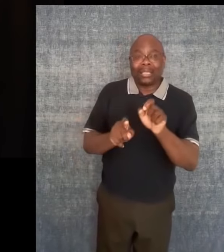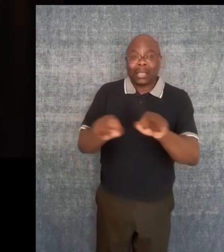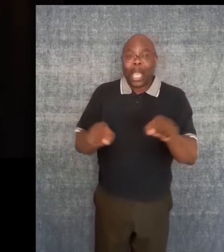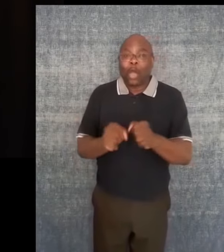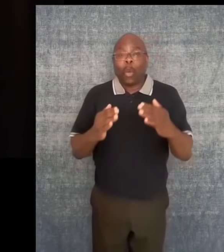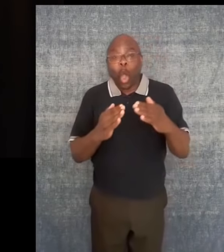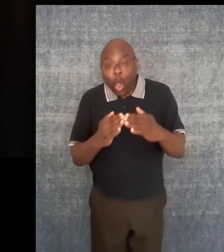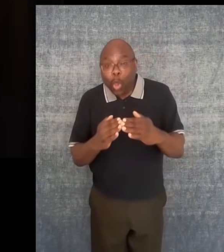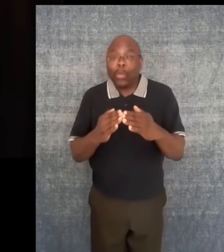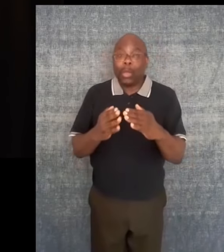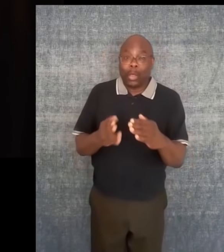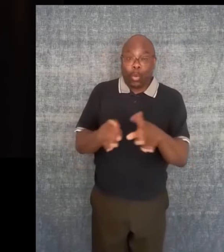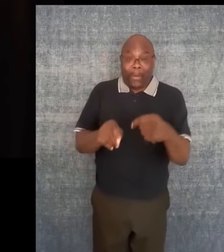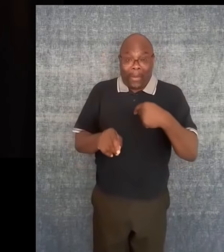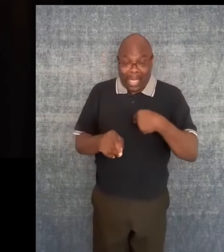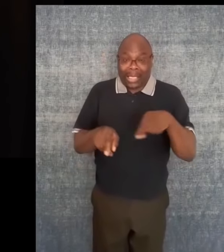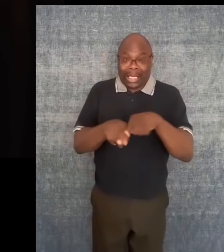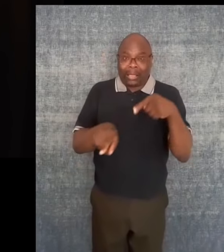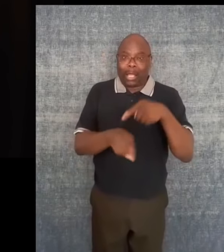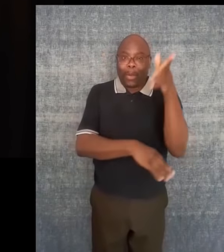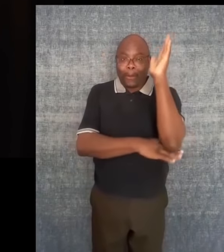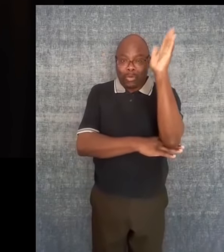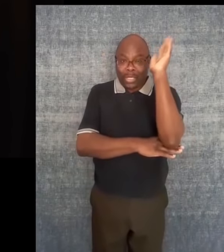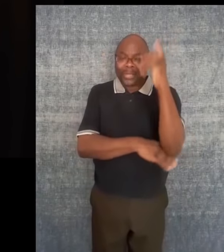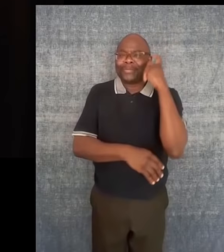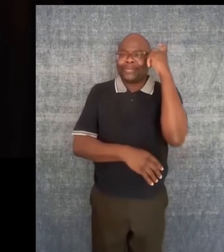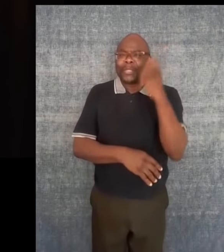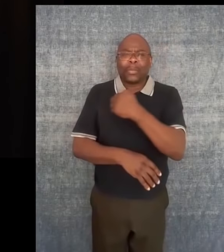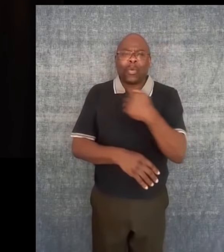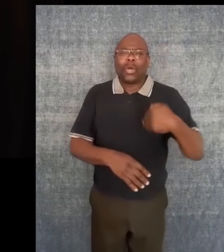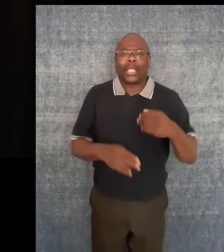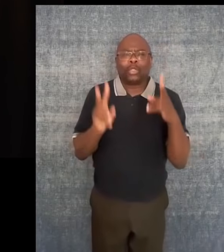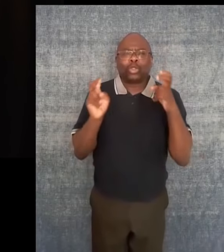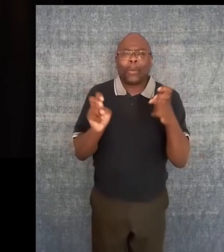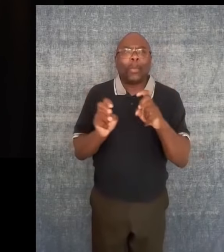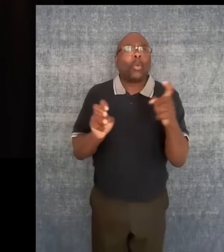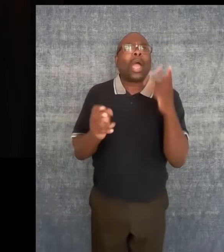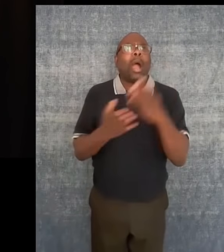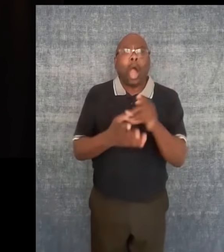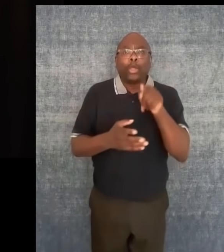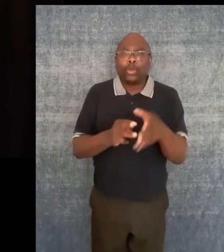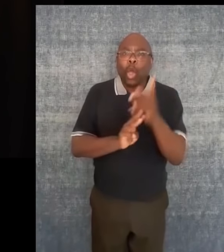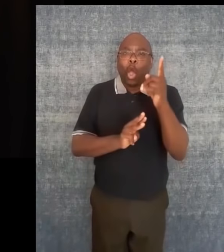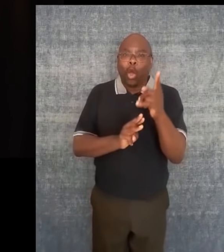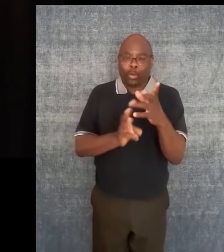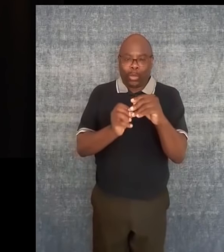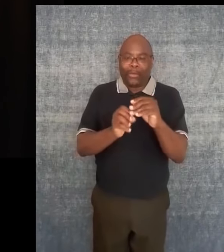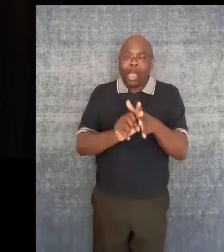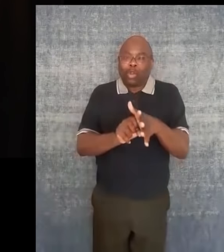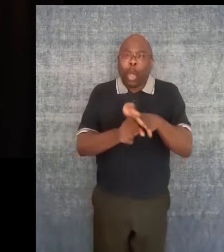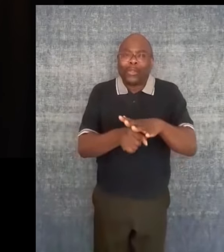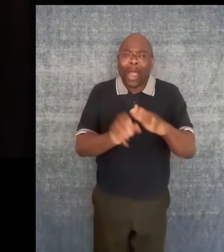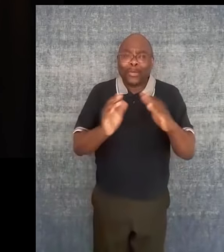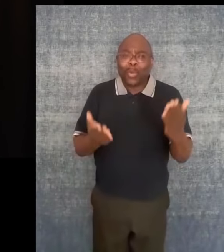homes and also with me as I'm speaking. And as we think about the subject today of where are you, God, in a coronavirus